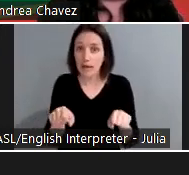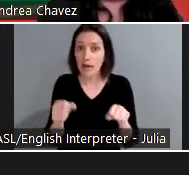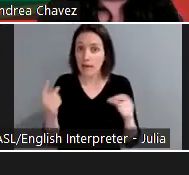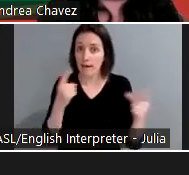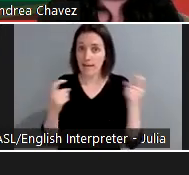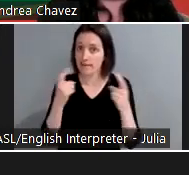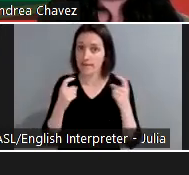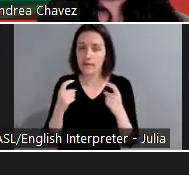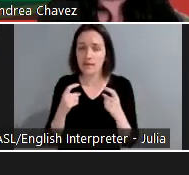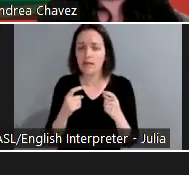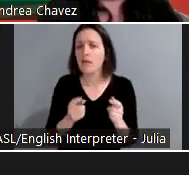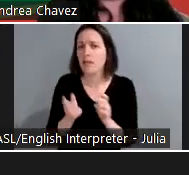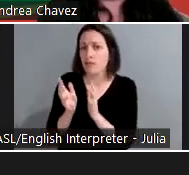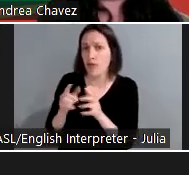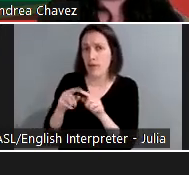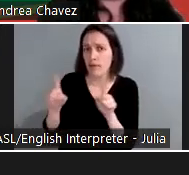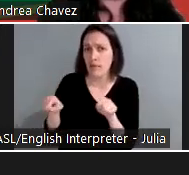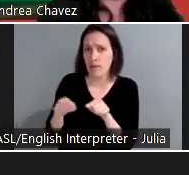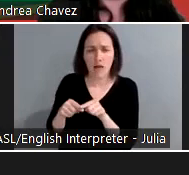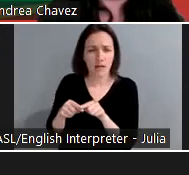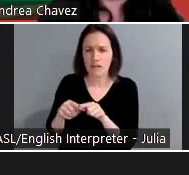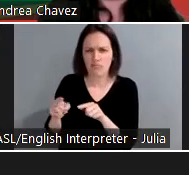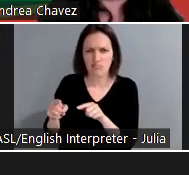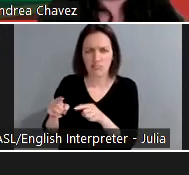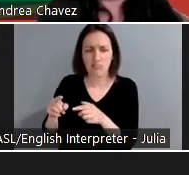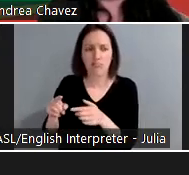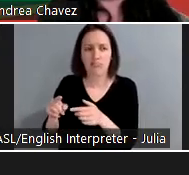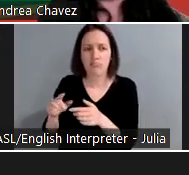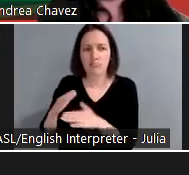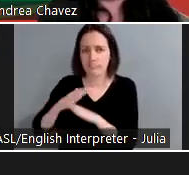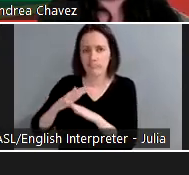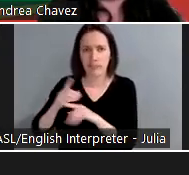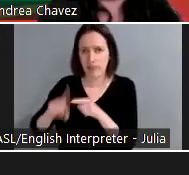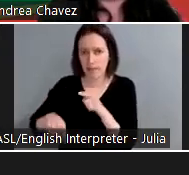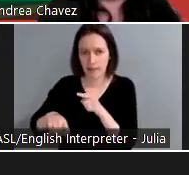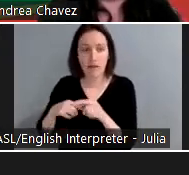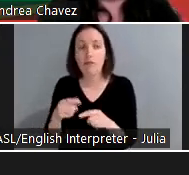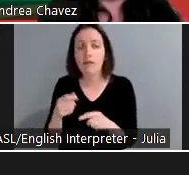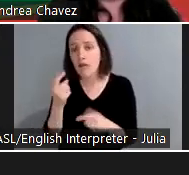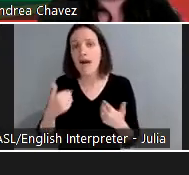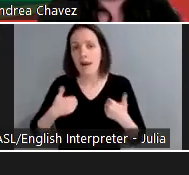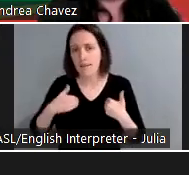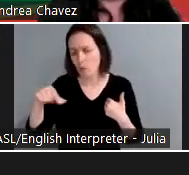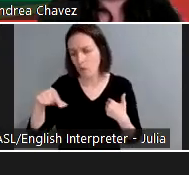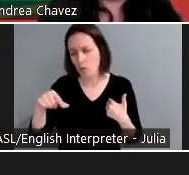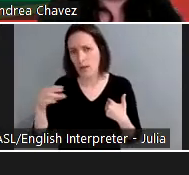is disabled, but if you have any questions, please ask them by selecting the Q&A button located at the bottom of your